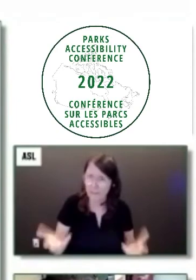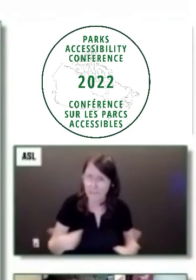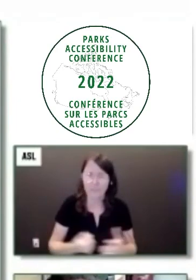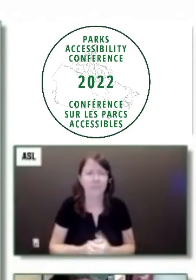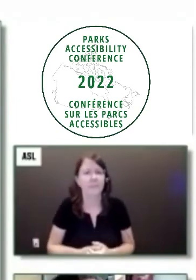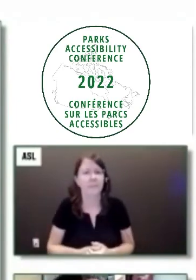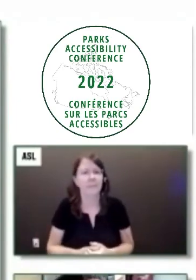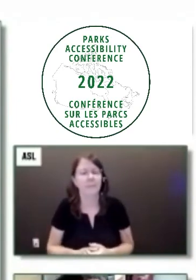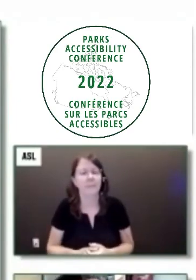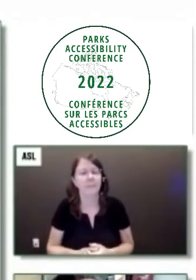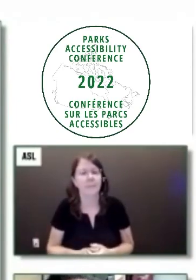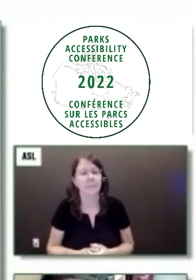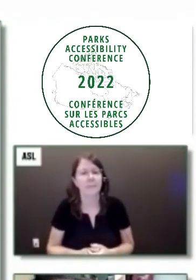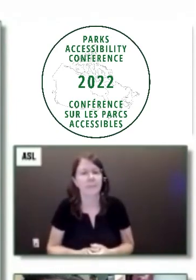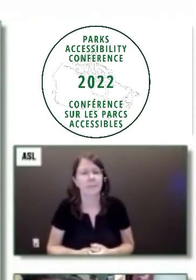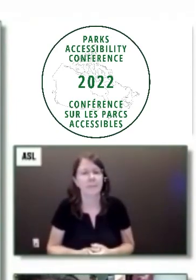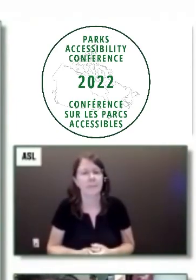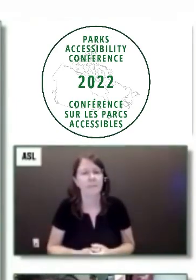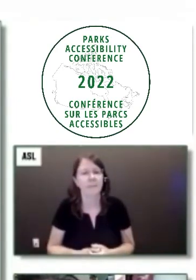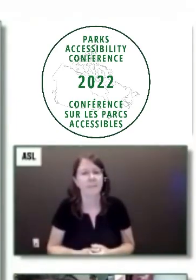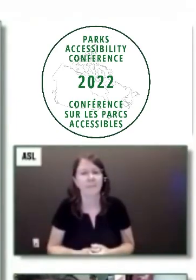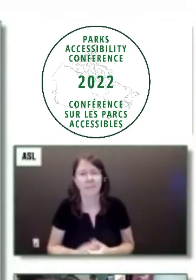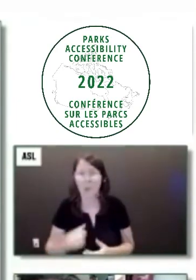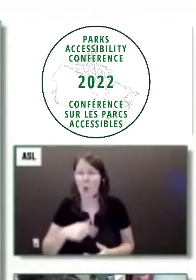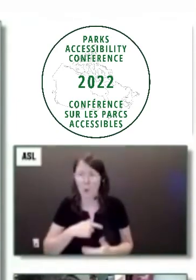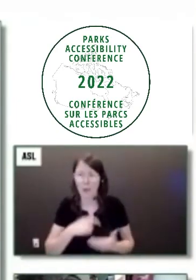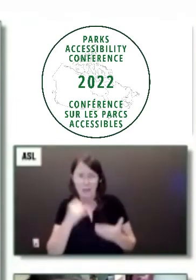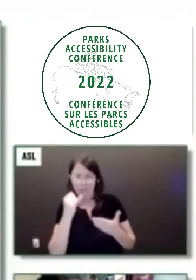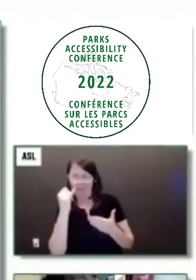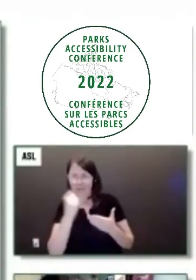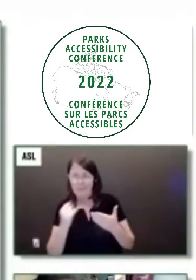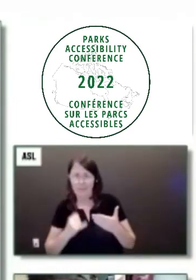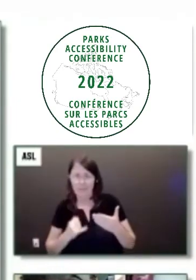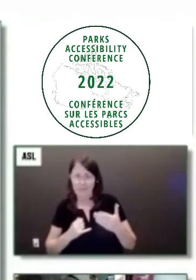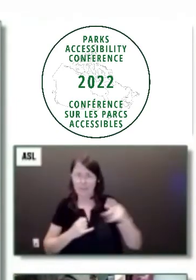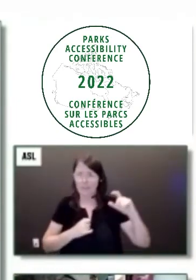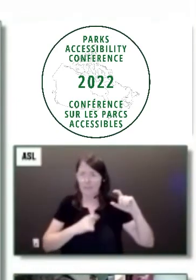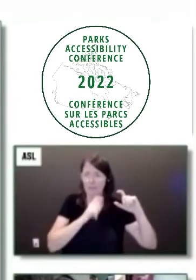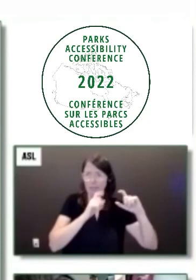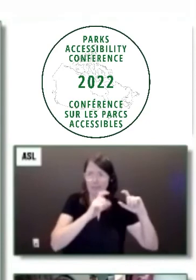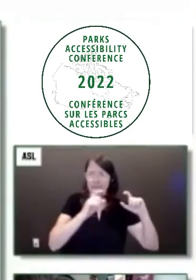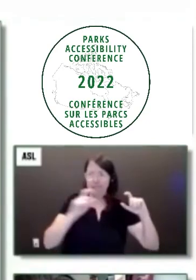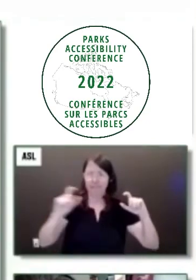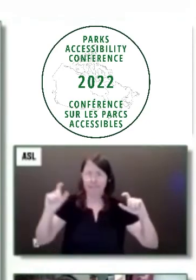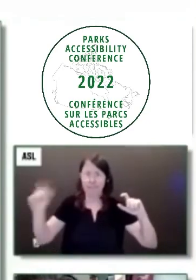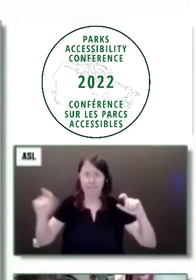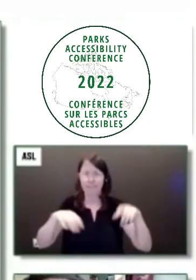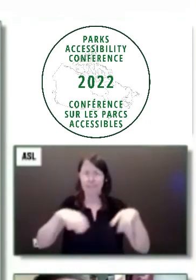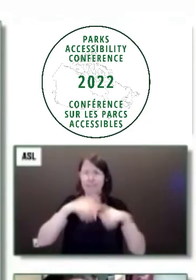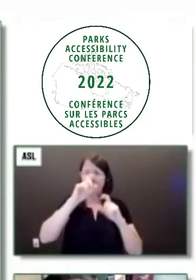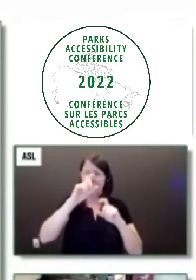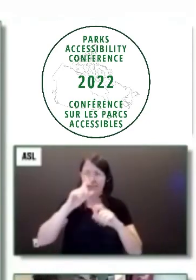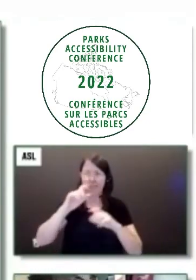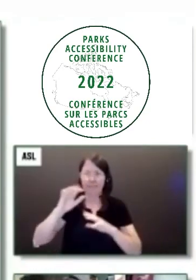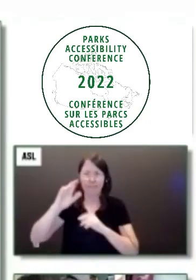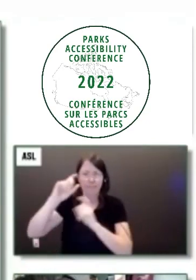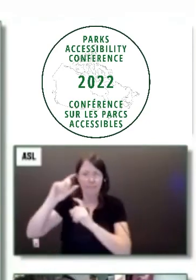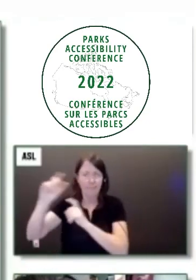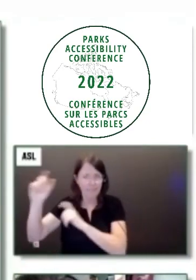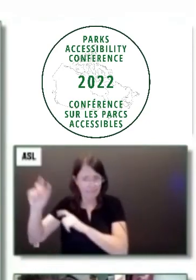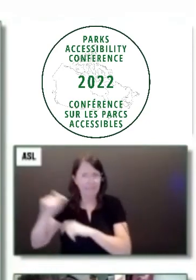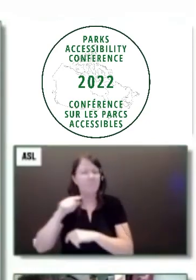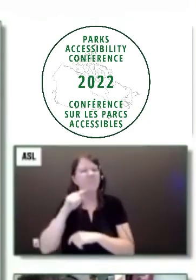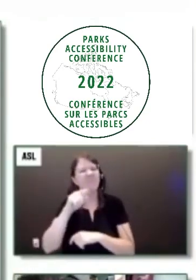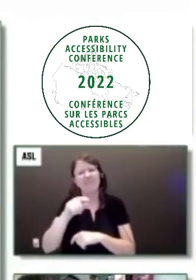We developed a diagram shown on the screen here, and again in 3 slides, which is a map of the key